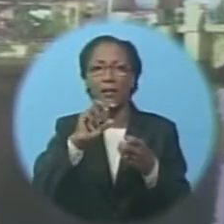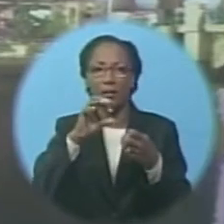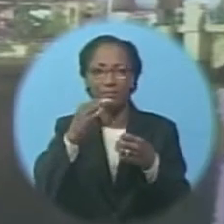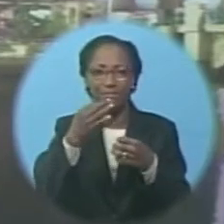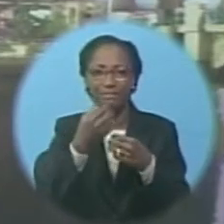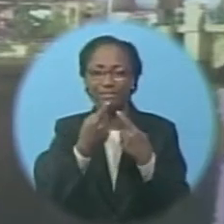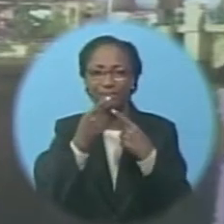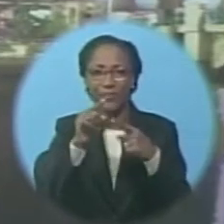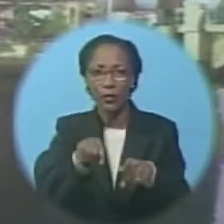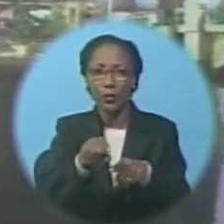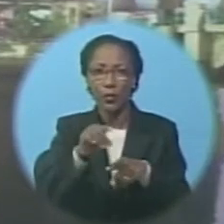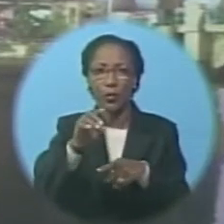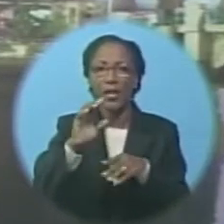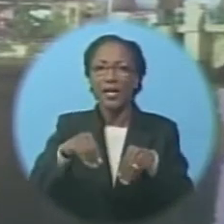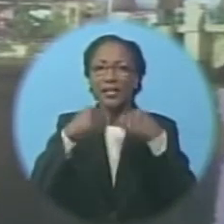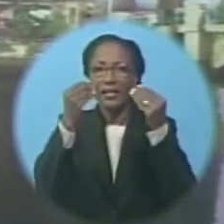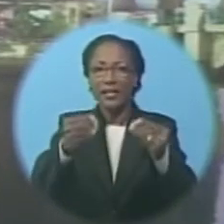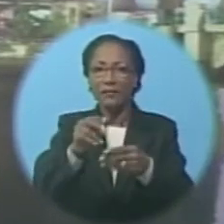for